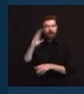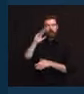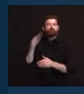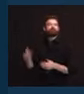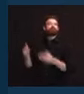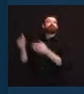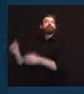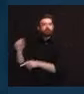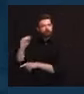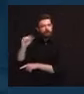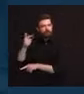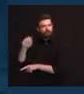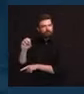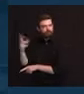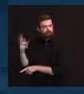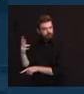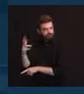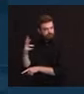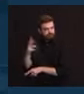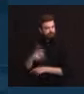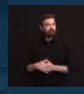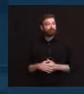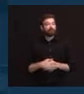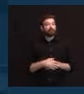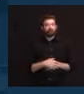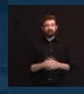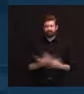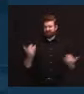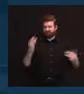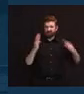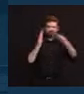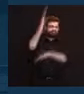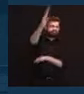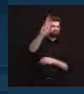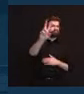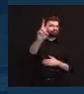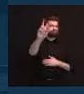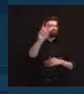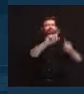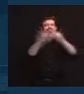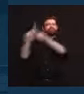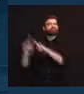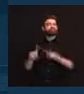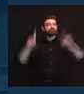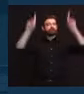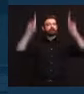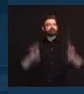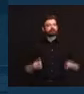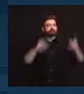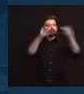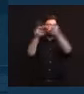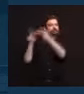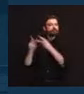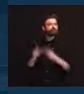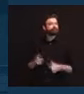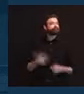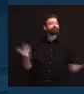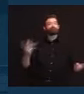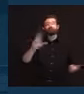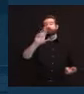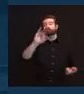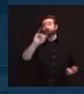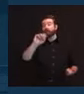yesterday, well over 200 locations around New Jersey to get tested, including at numerous Rite Aid and CVS pharmacies,